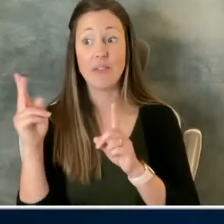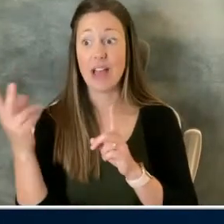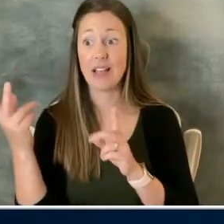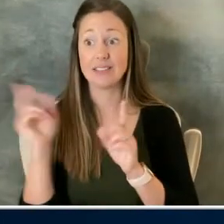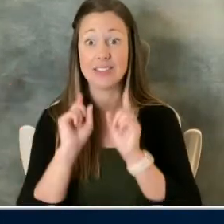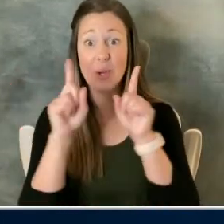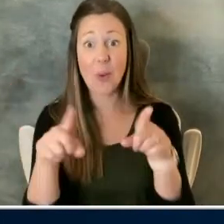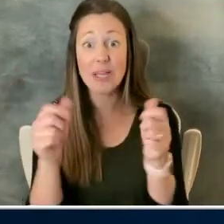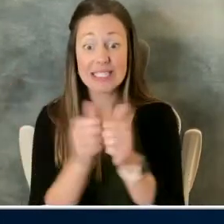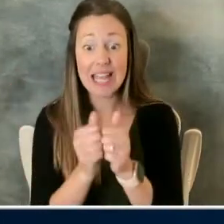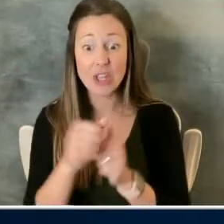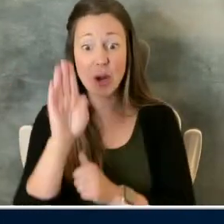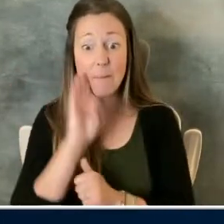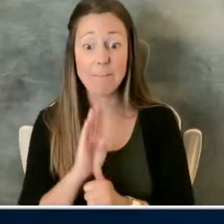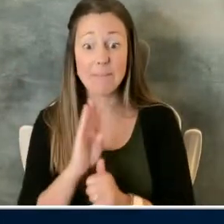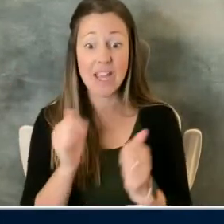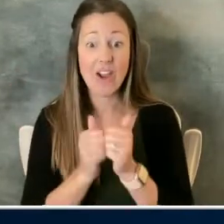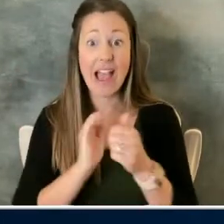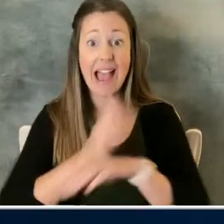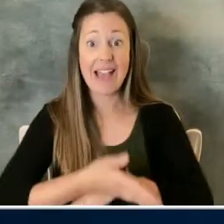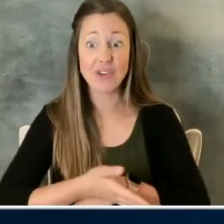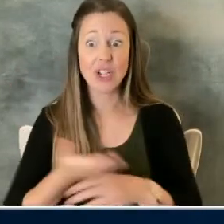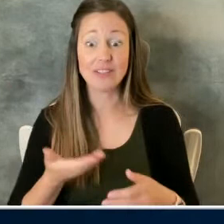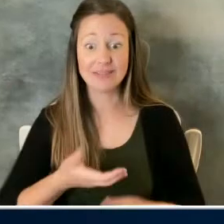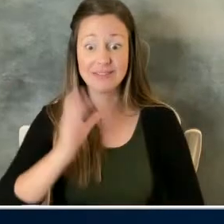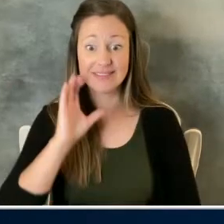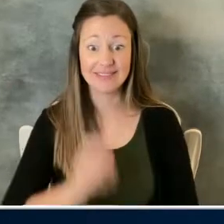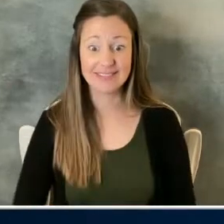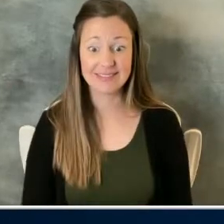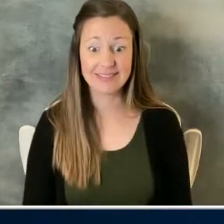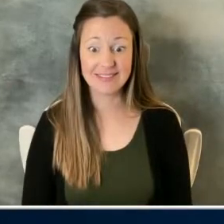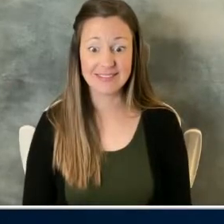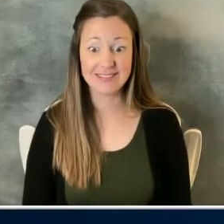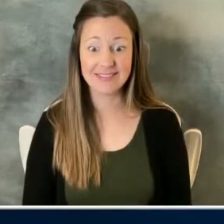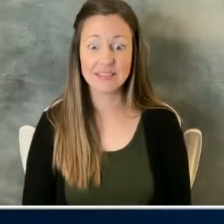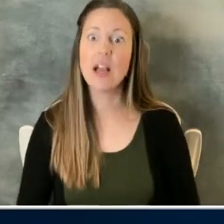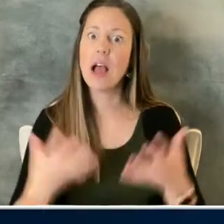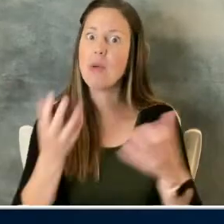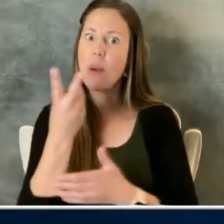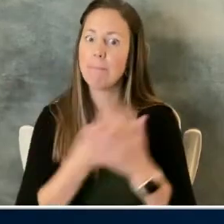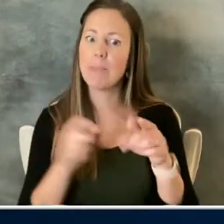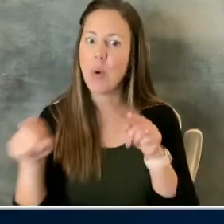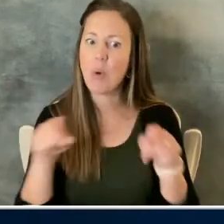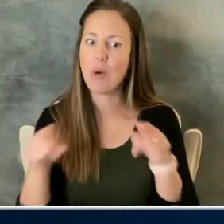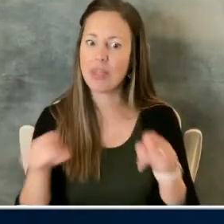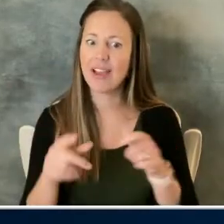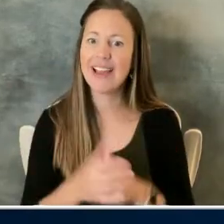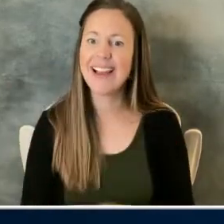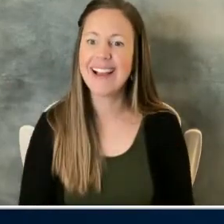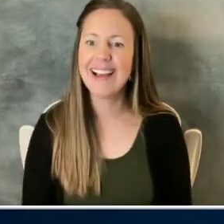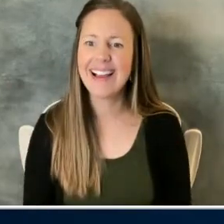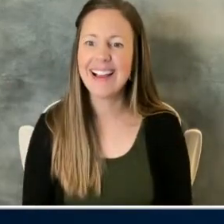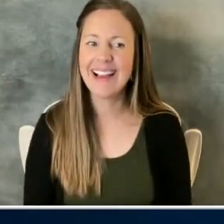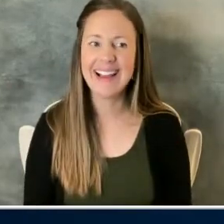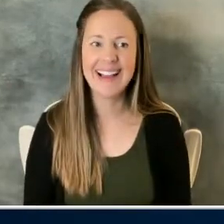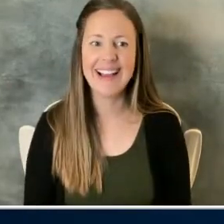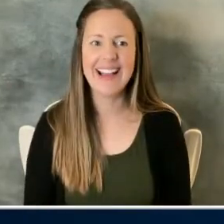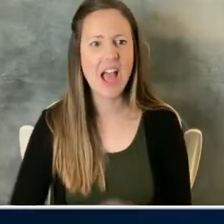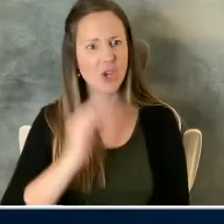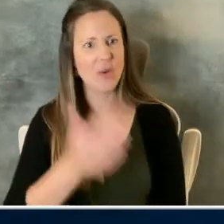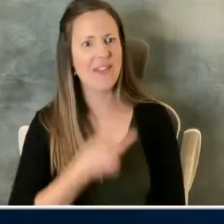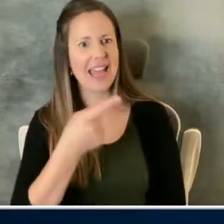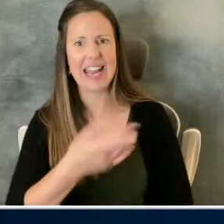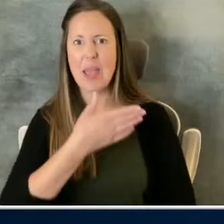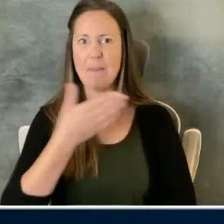Dr. Hawkinson. We're there. Or Dr. I want both of you with me. You're talking to Hawkeye. You invited Hawkeye for the beer, not me. I got it. Don't worry about